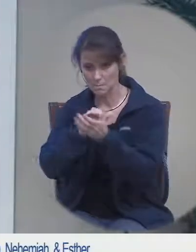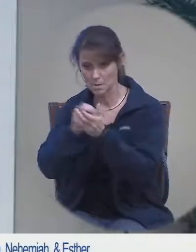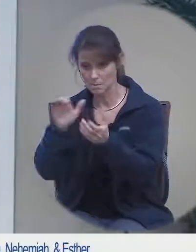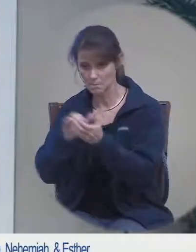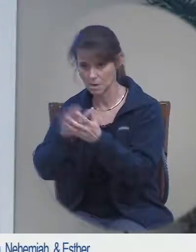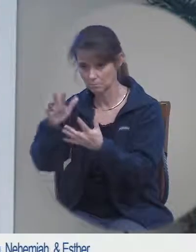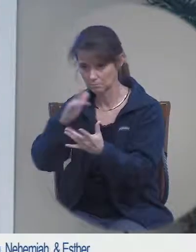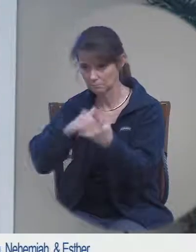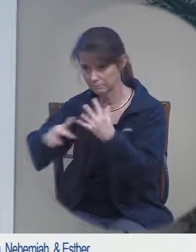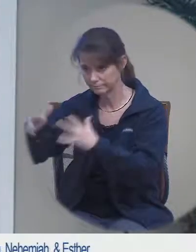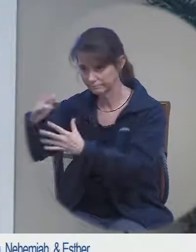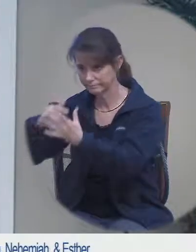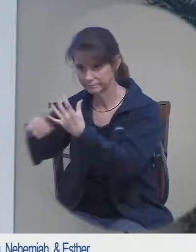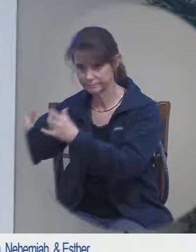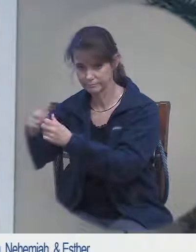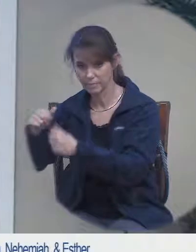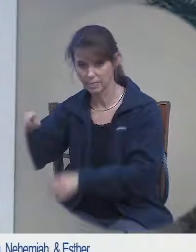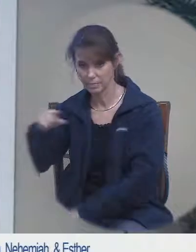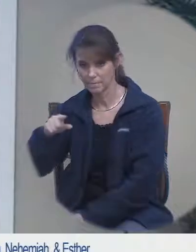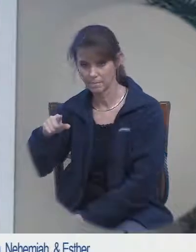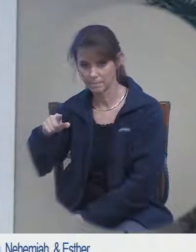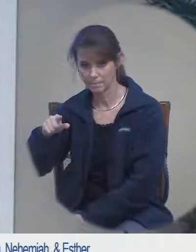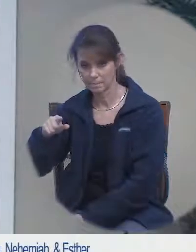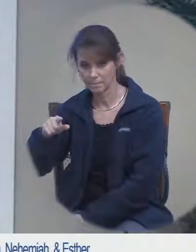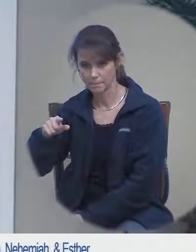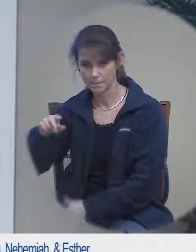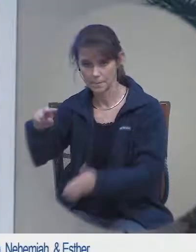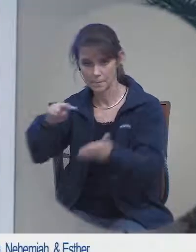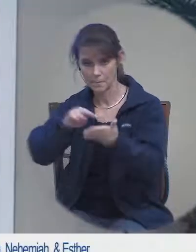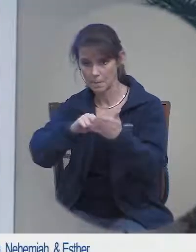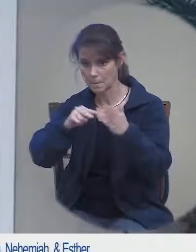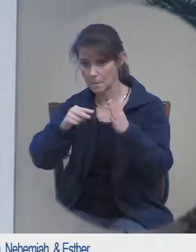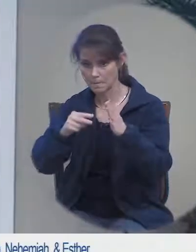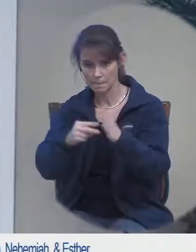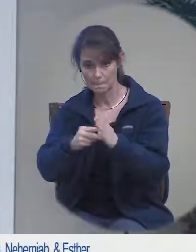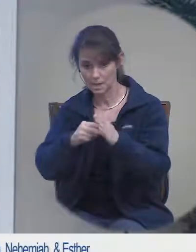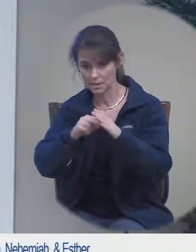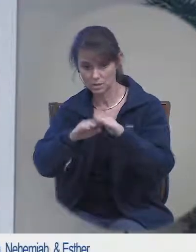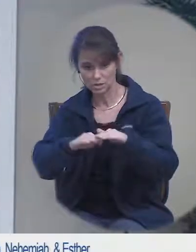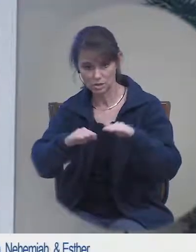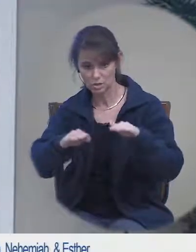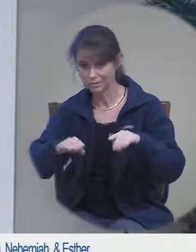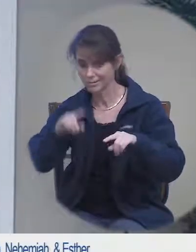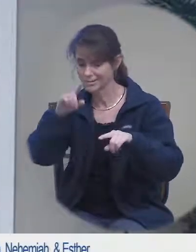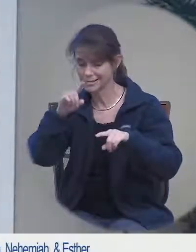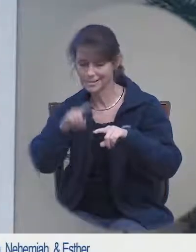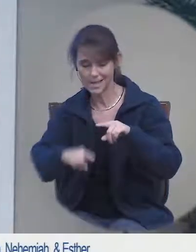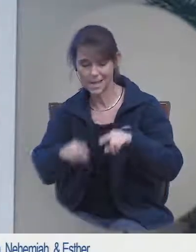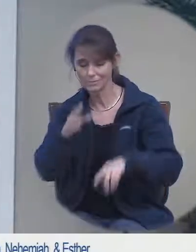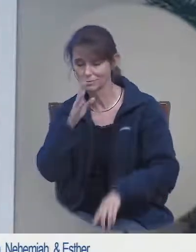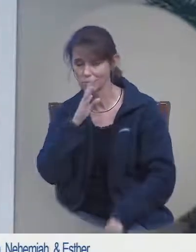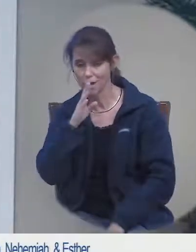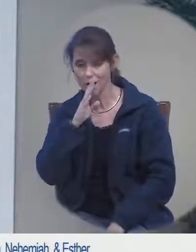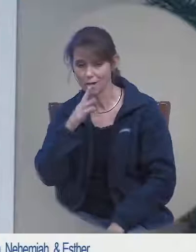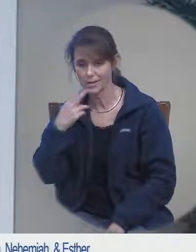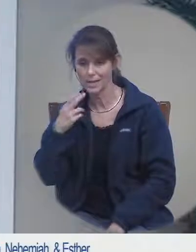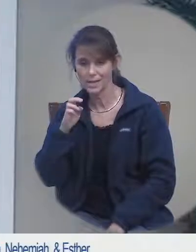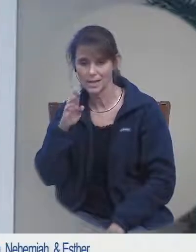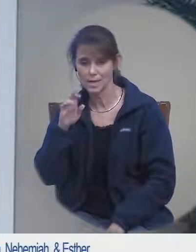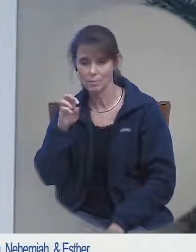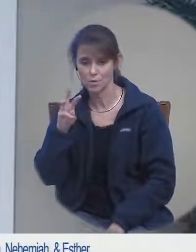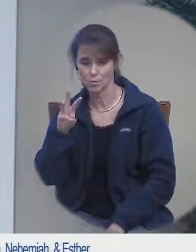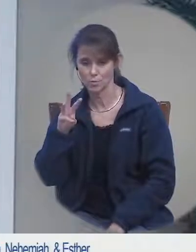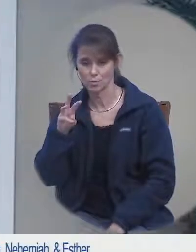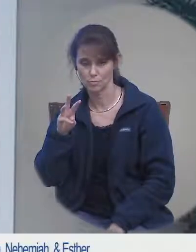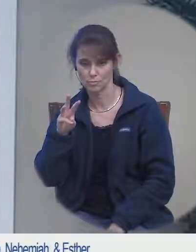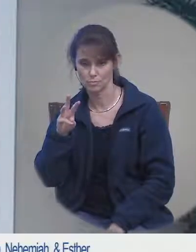could the children not do? Yeah. They could only speak in the tongue of the people of